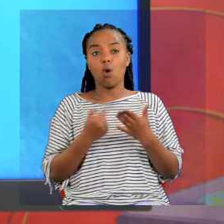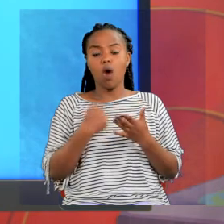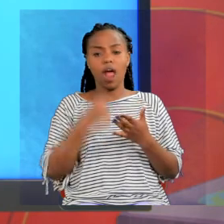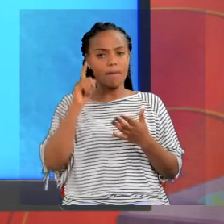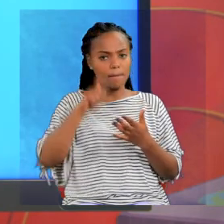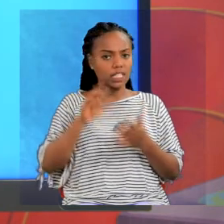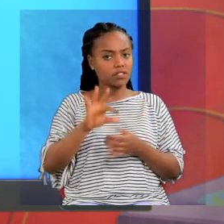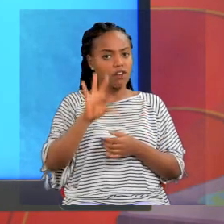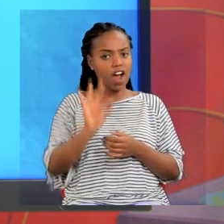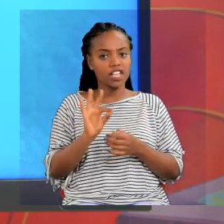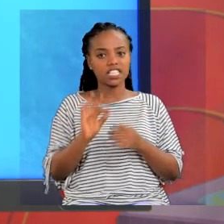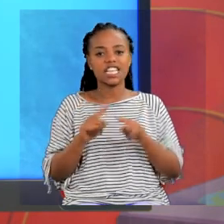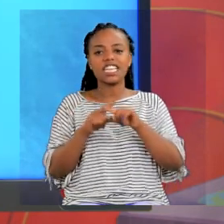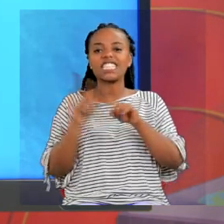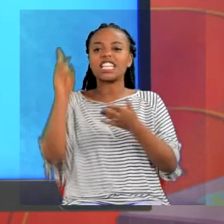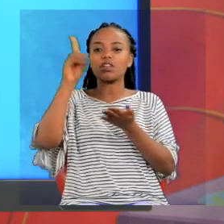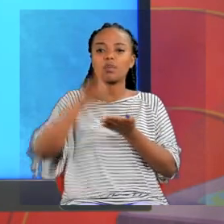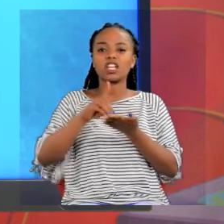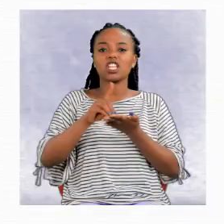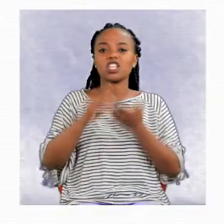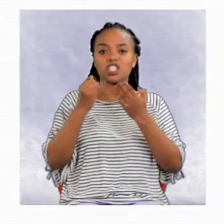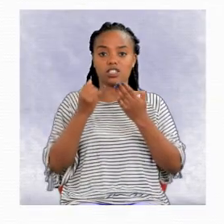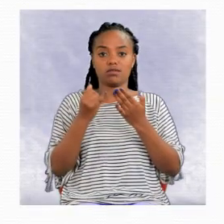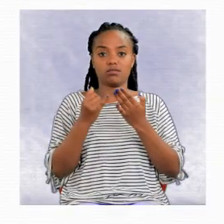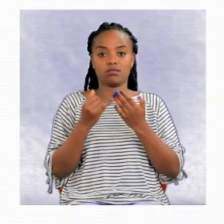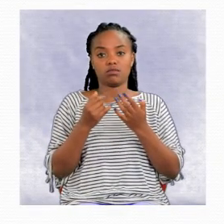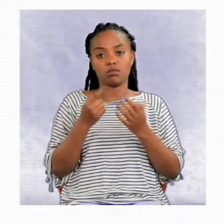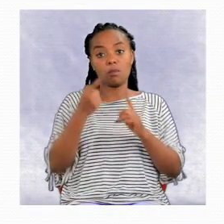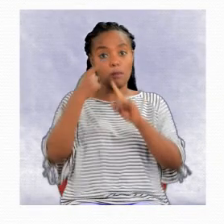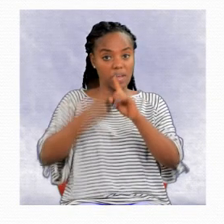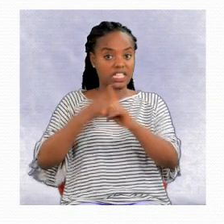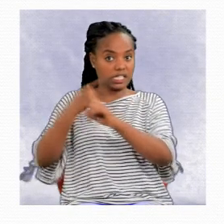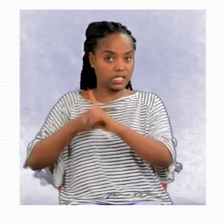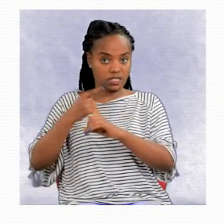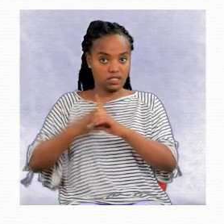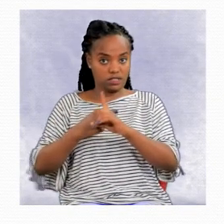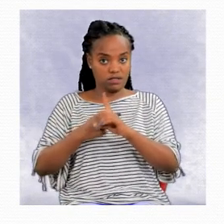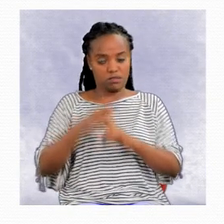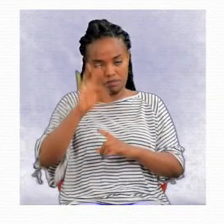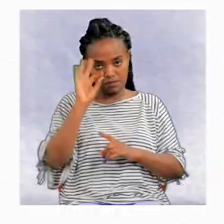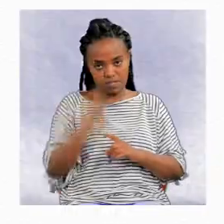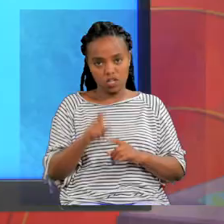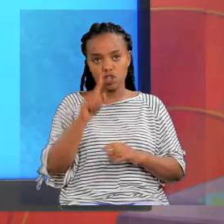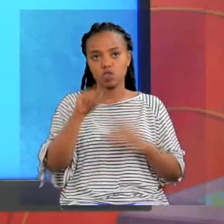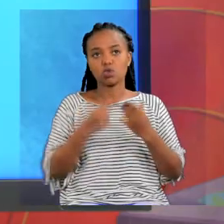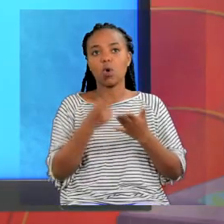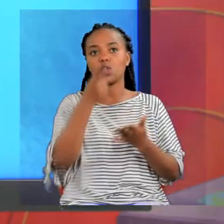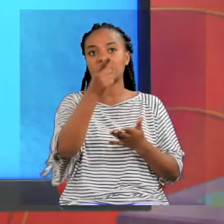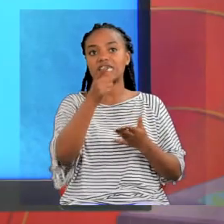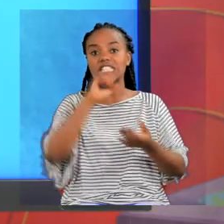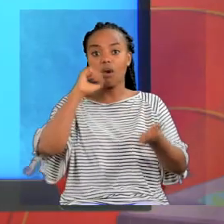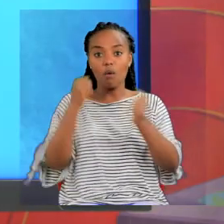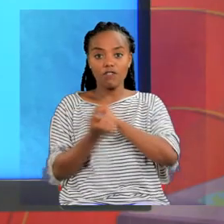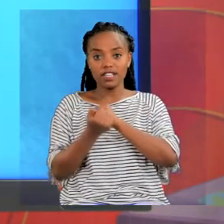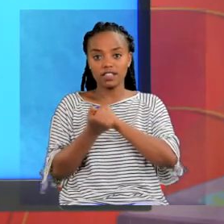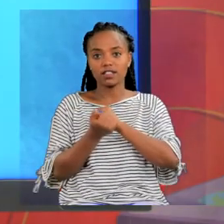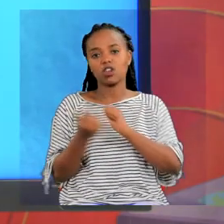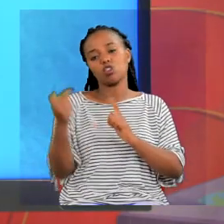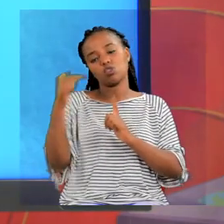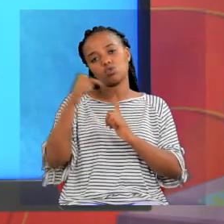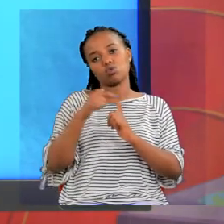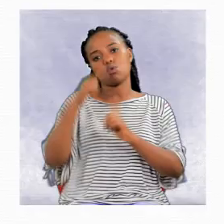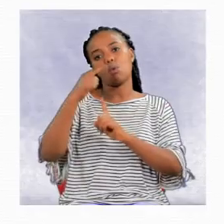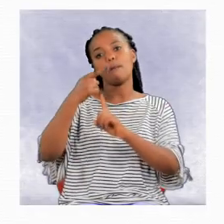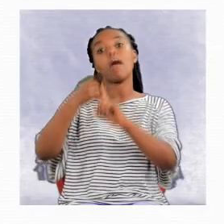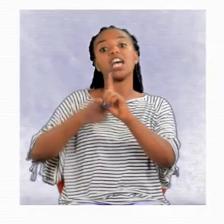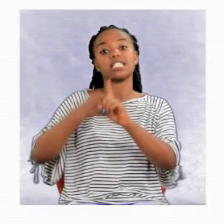to find the depreciation rate for months also. So I need to convert this to per month. To convert